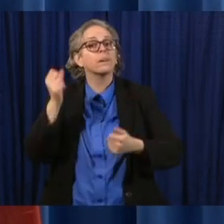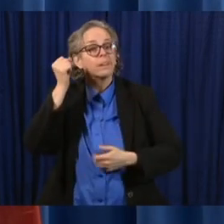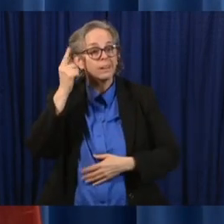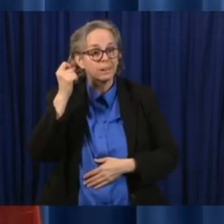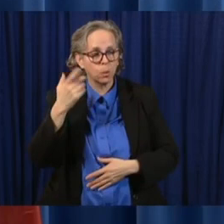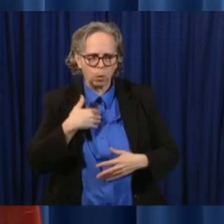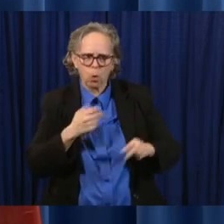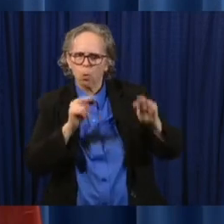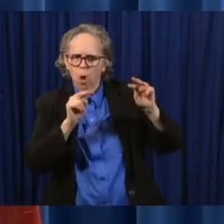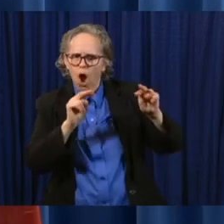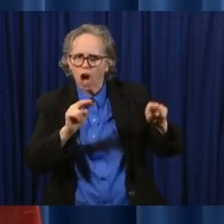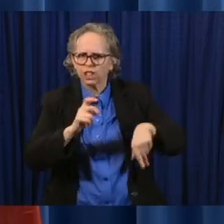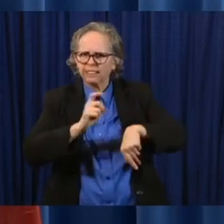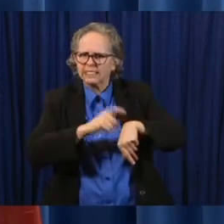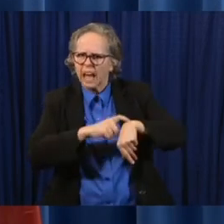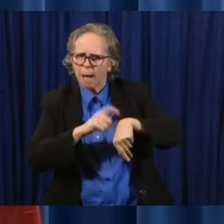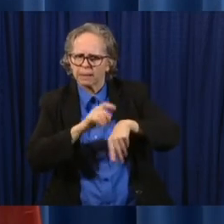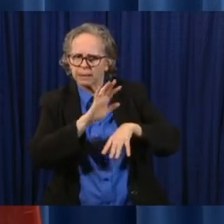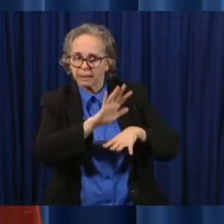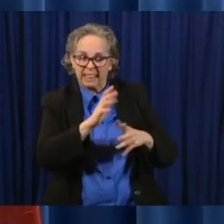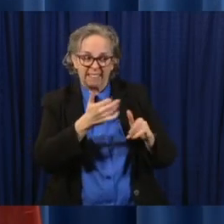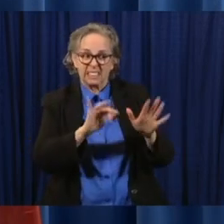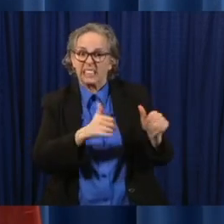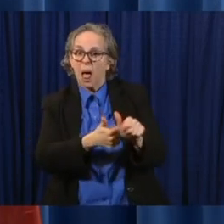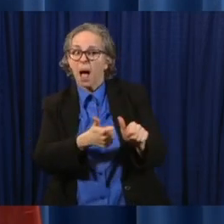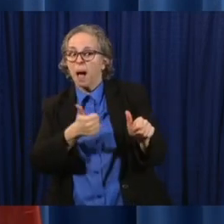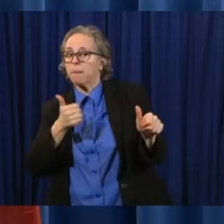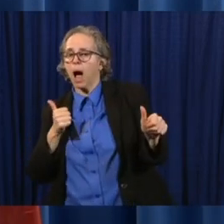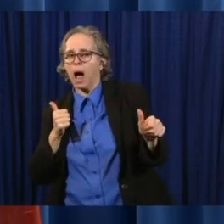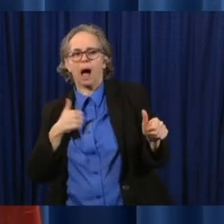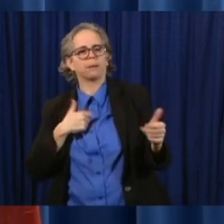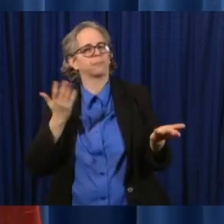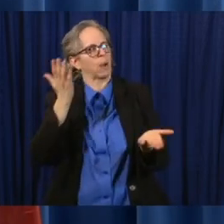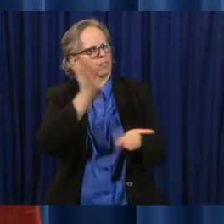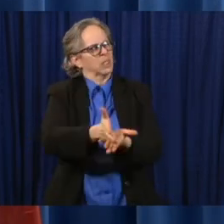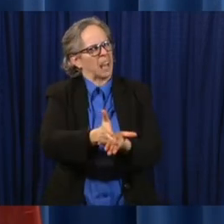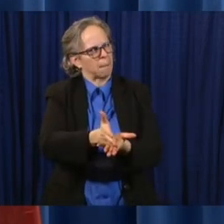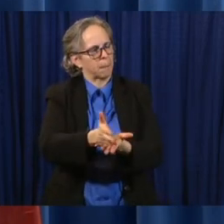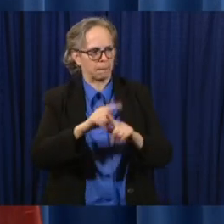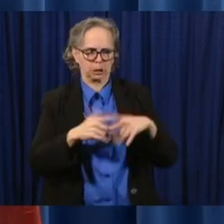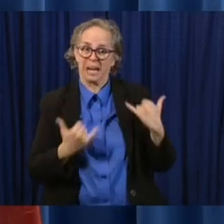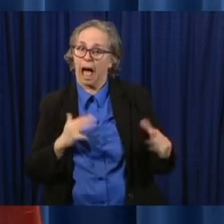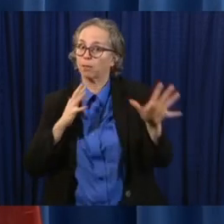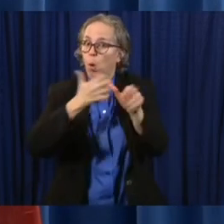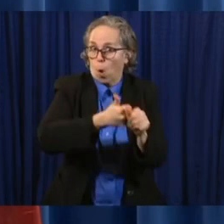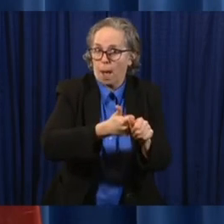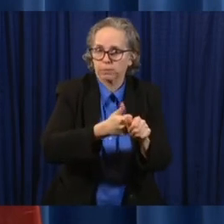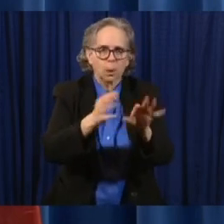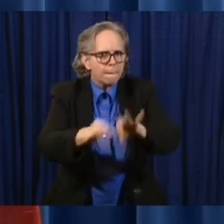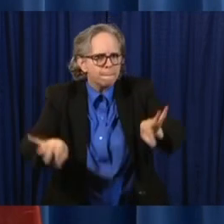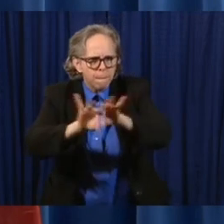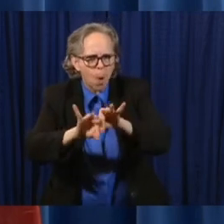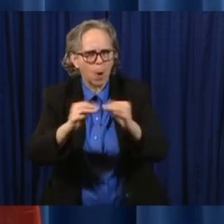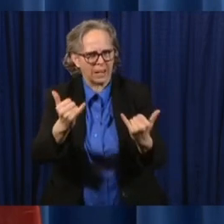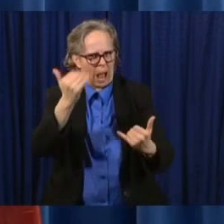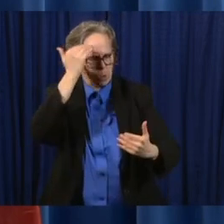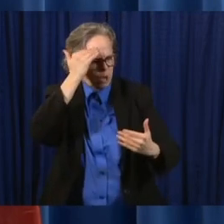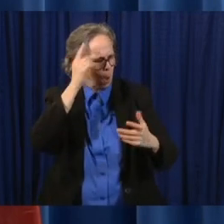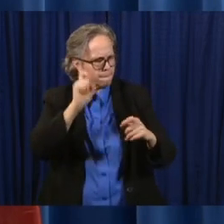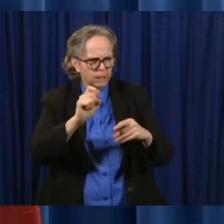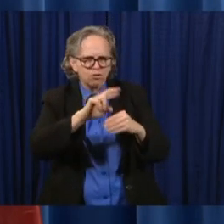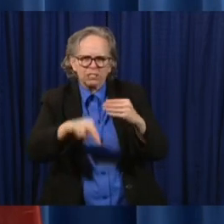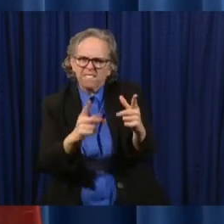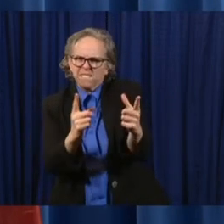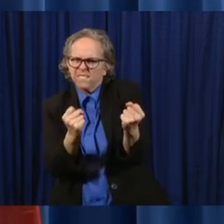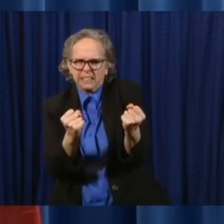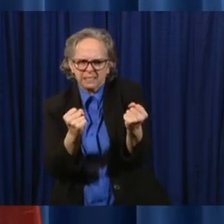time becomes bad again, we will stop using them because it's very important to get these results just as quickly as we can.